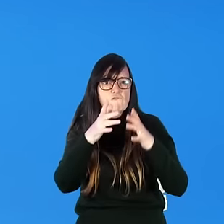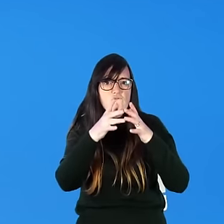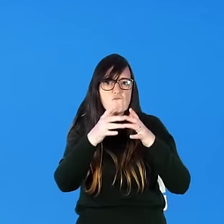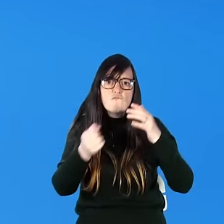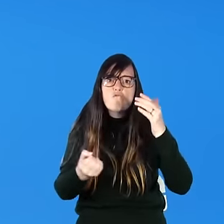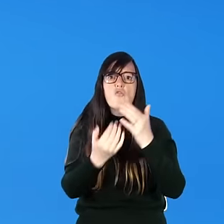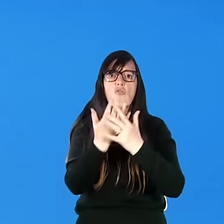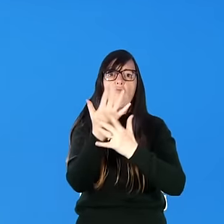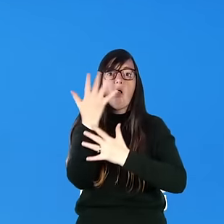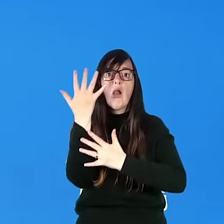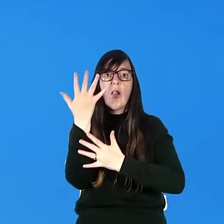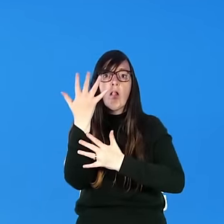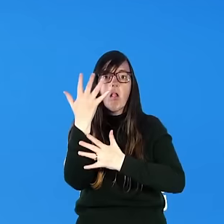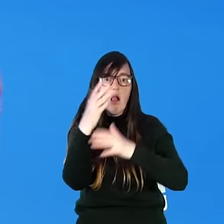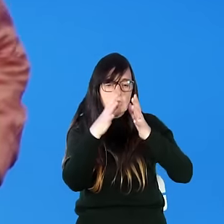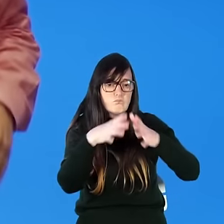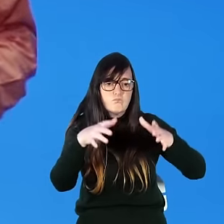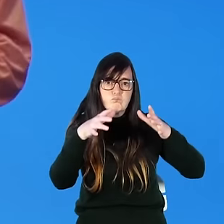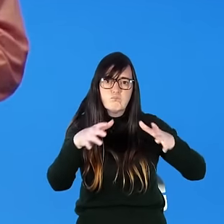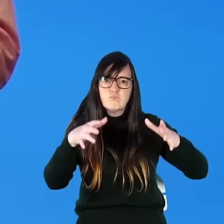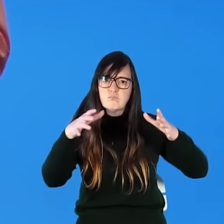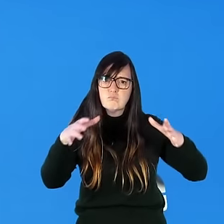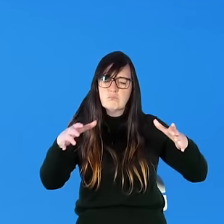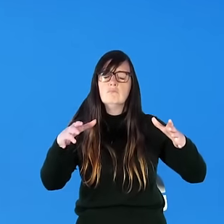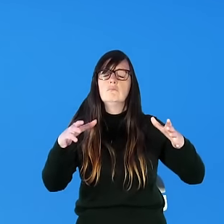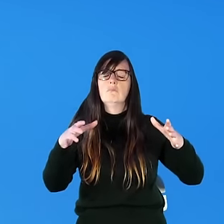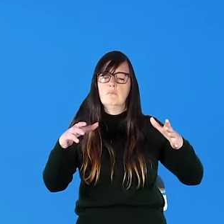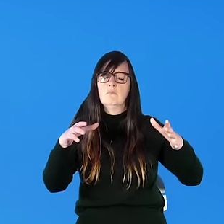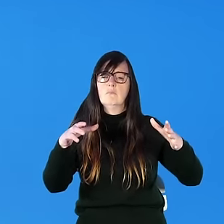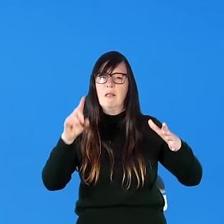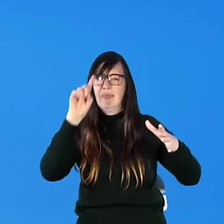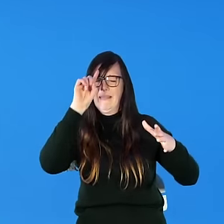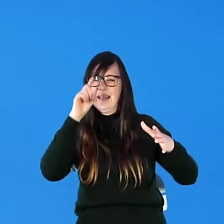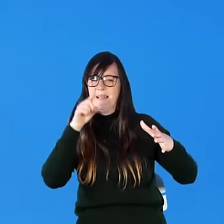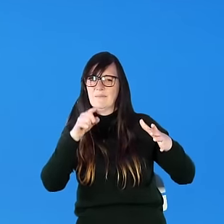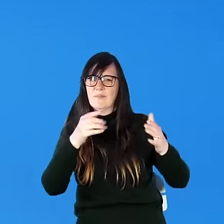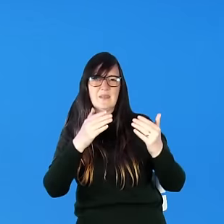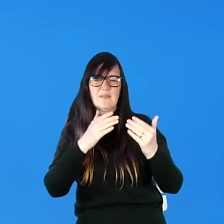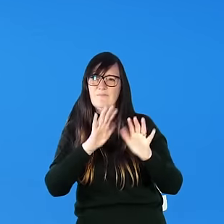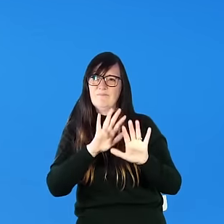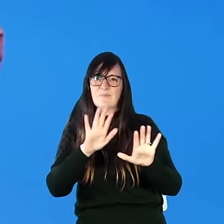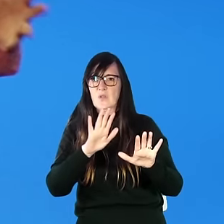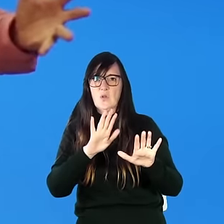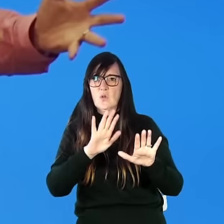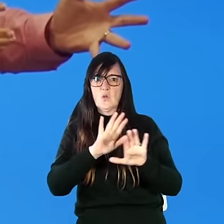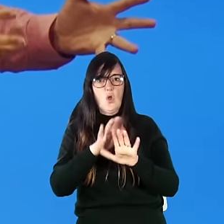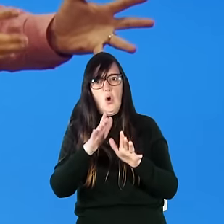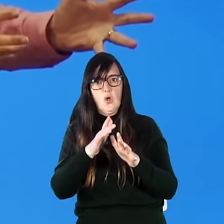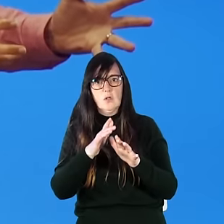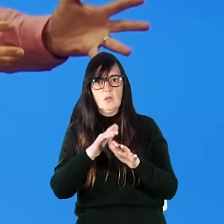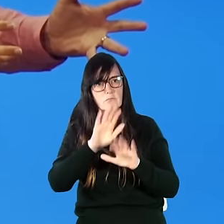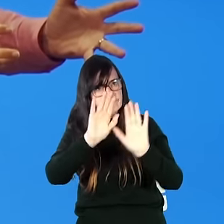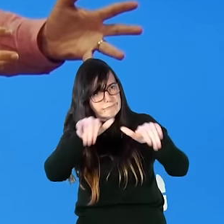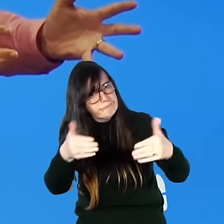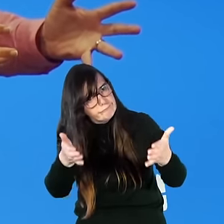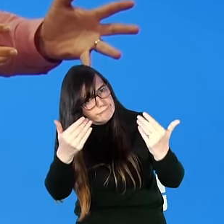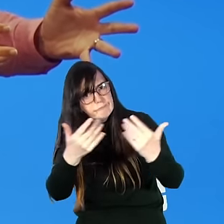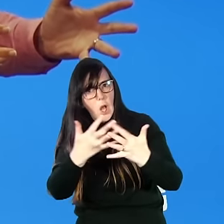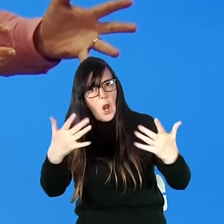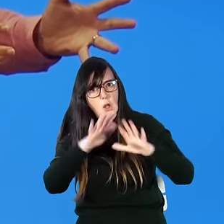number. And I think this is saying more than just make sure you have lots of children.